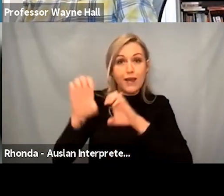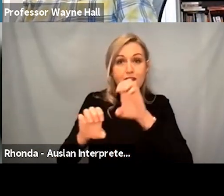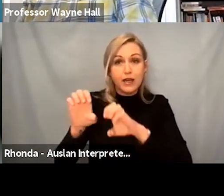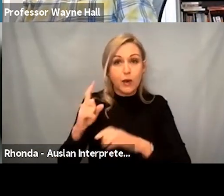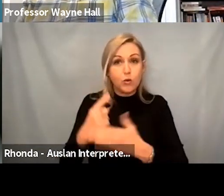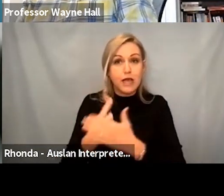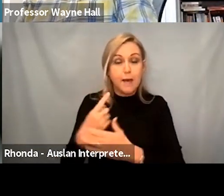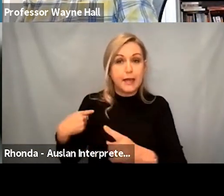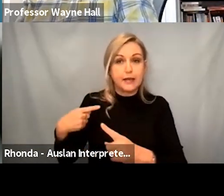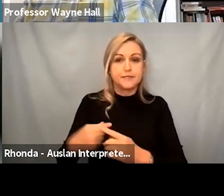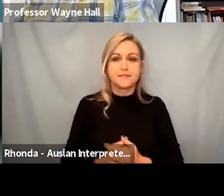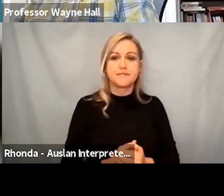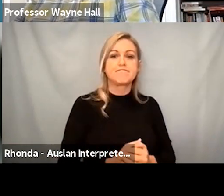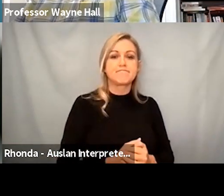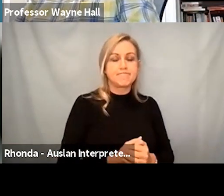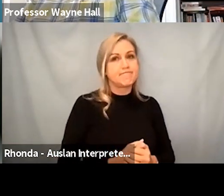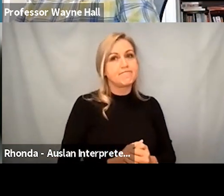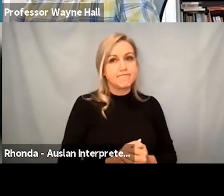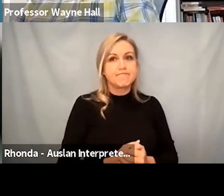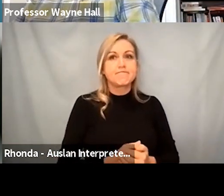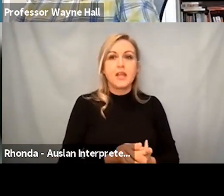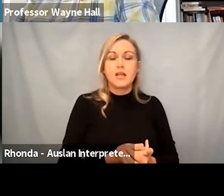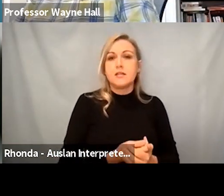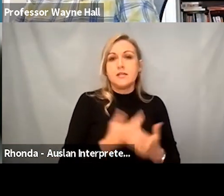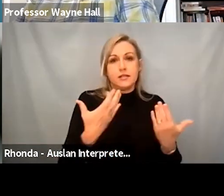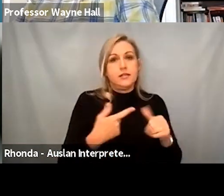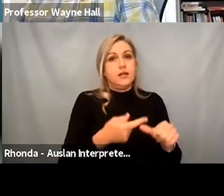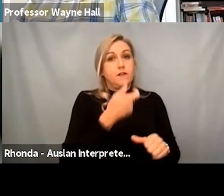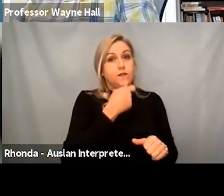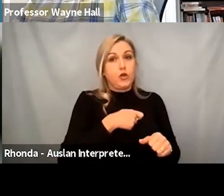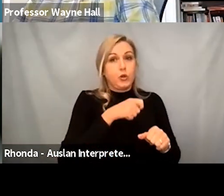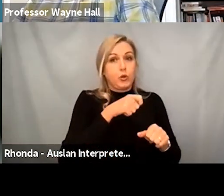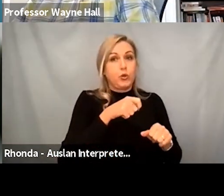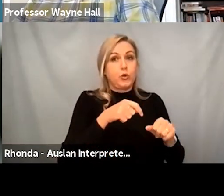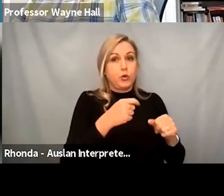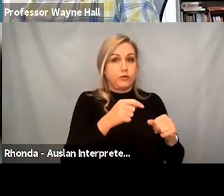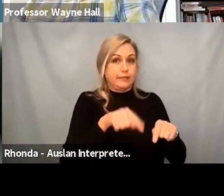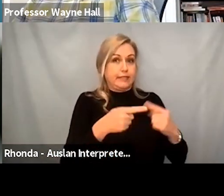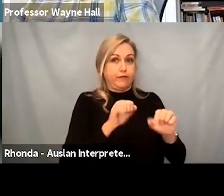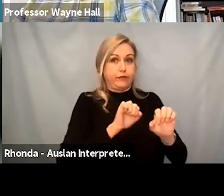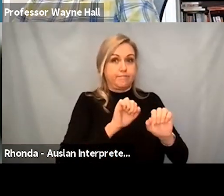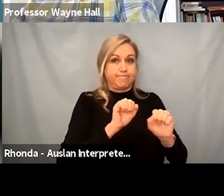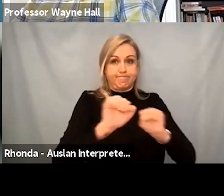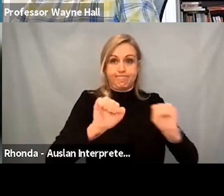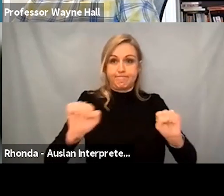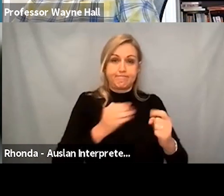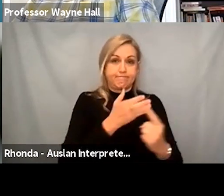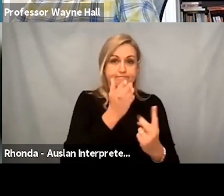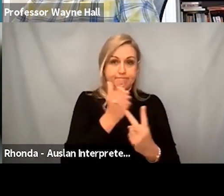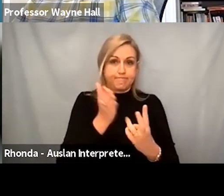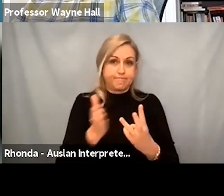I suppose there's a number of aspects. I mean, one category would be, just